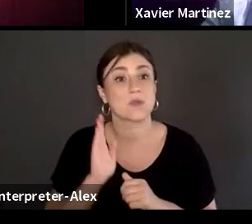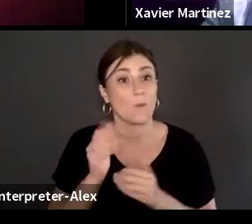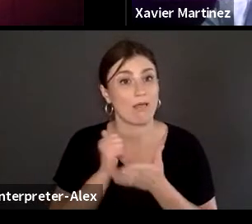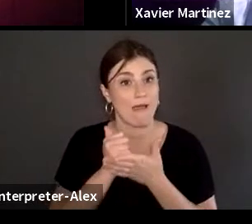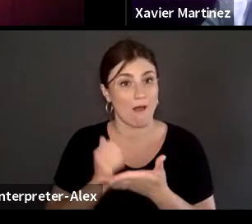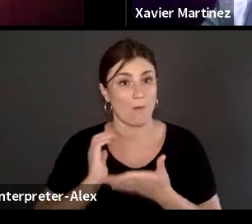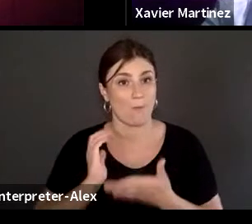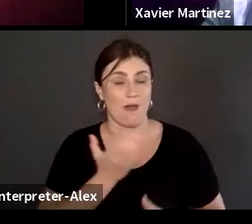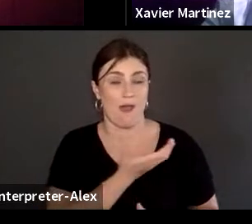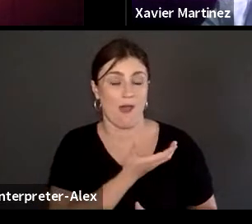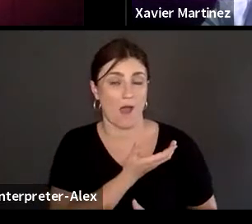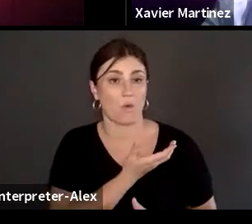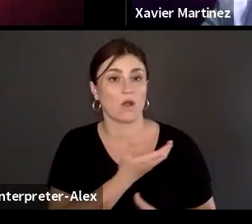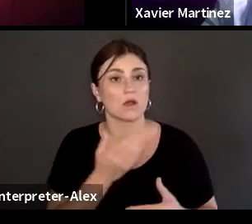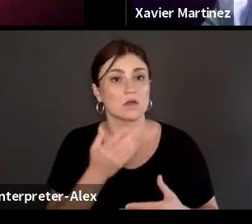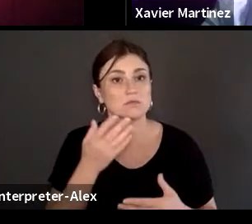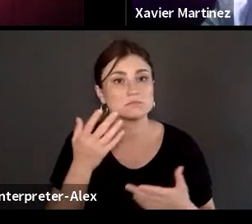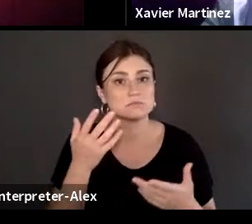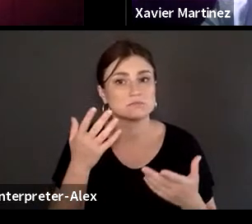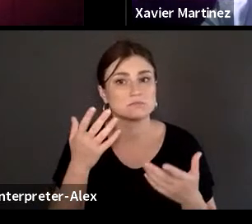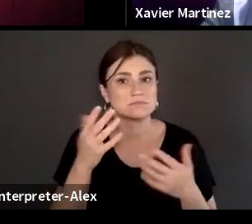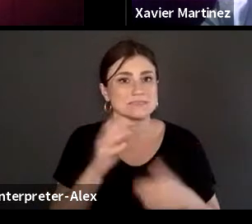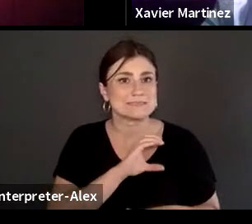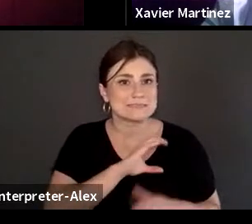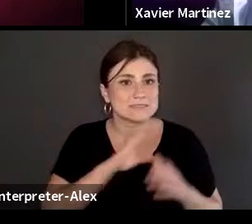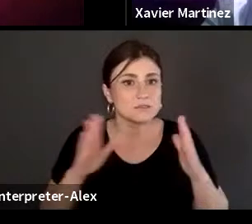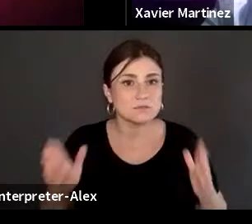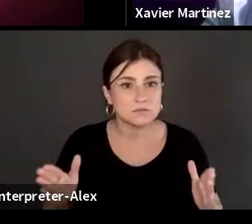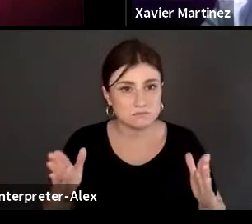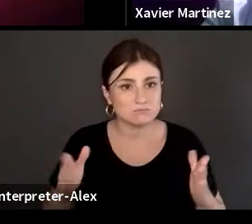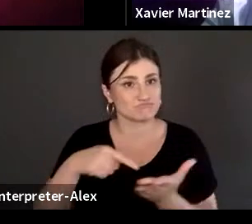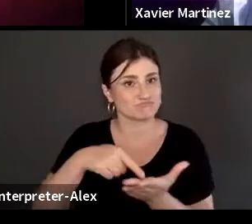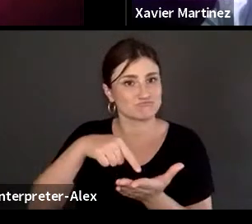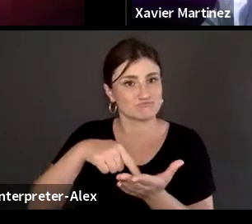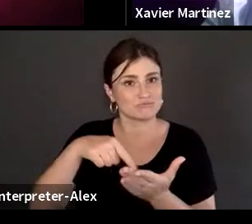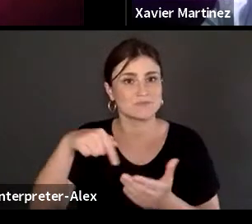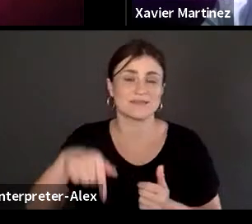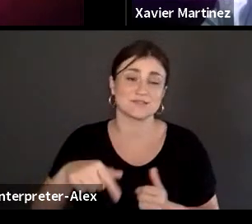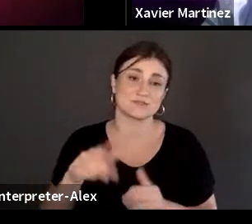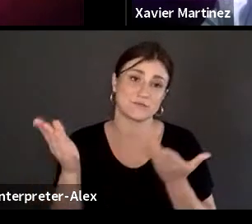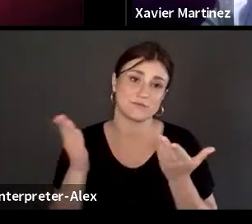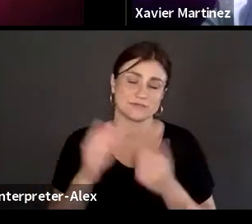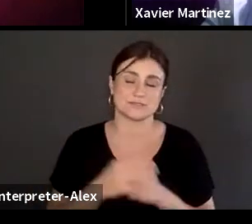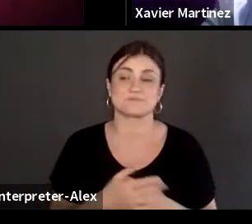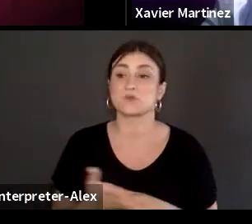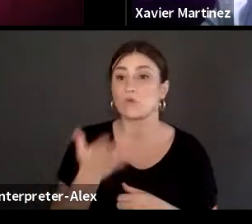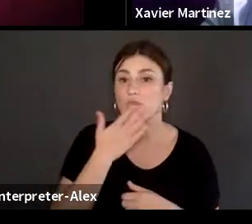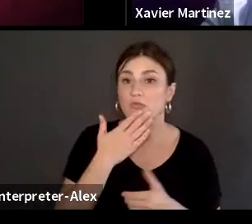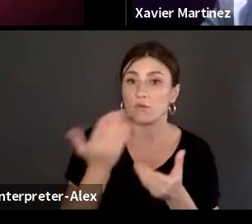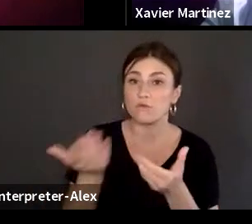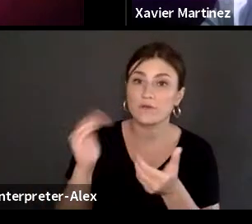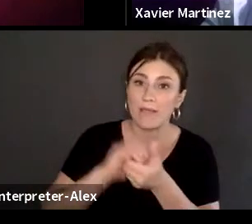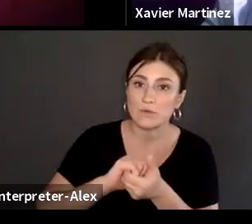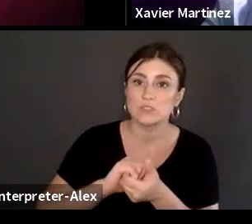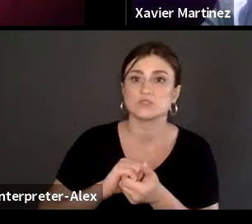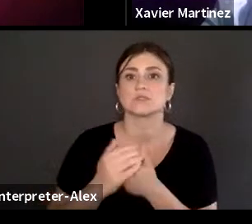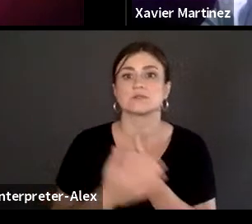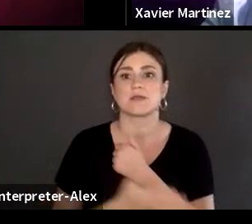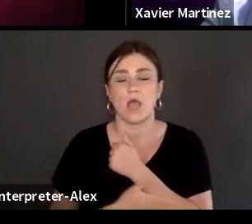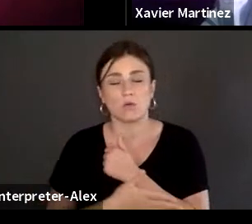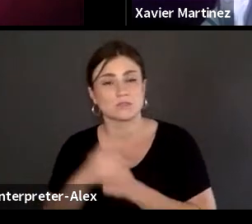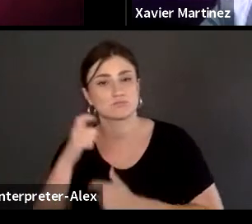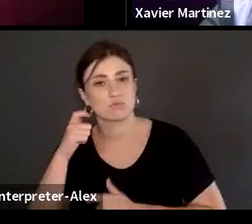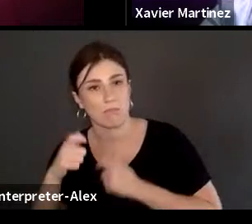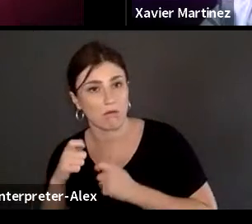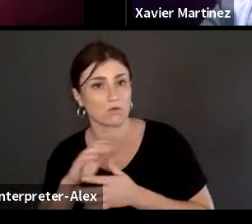the upgrade. So again, also thank for all the collaboration between the counties, the pueblos, and of